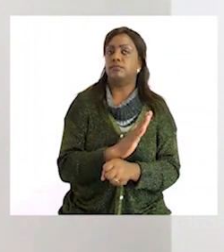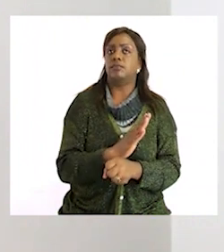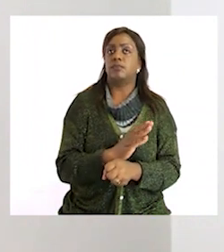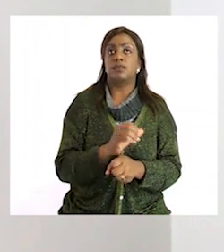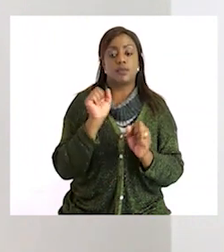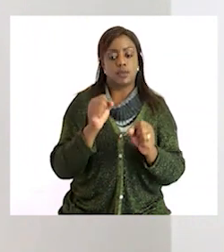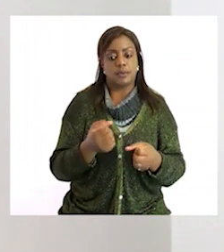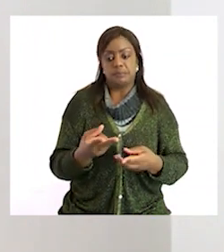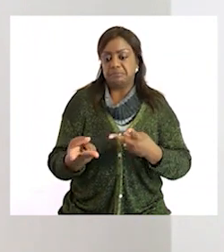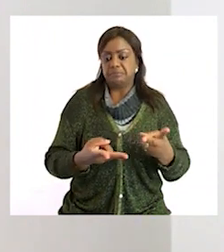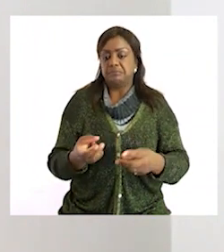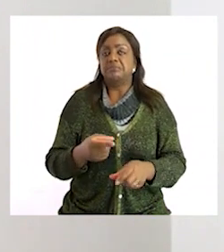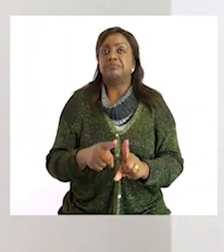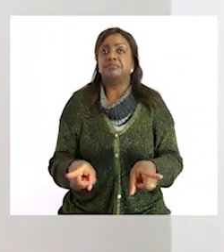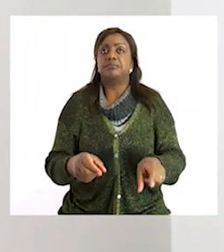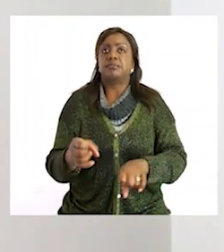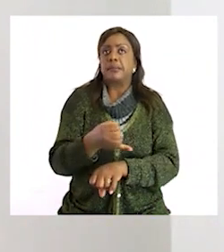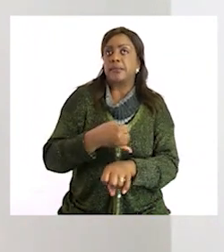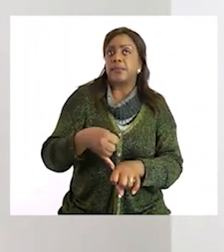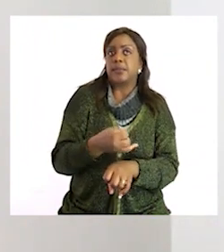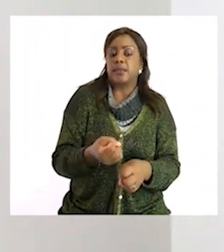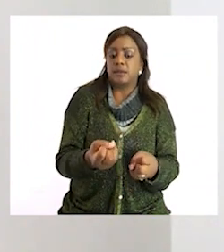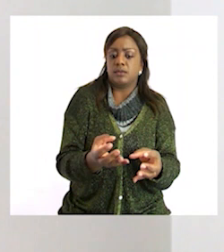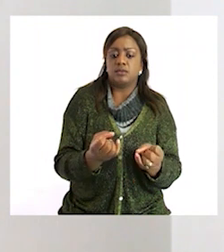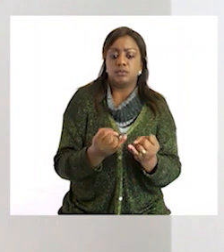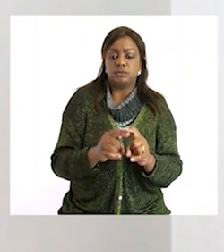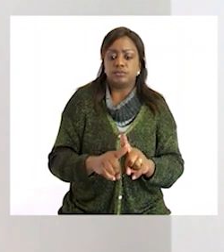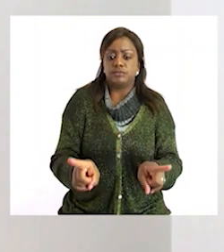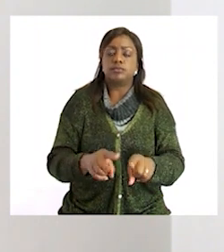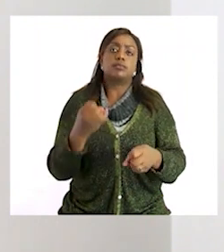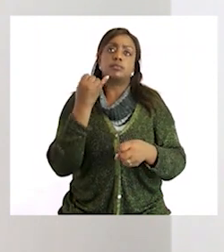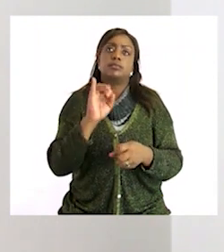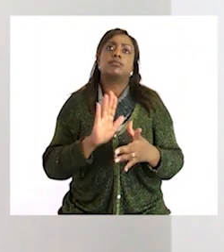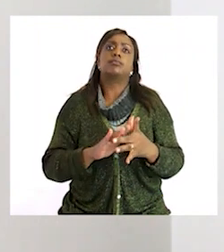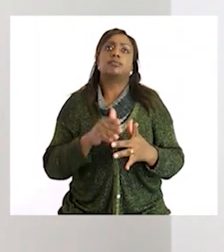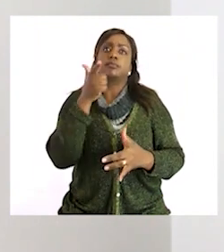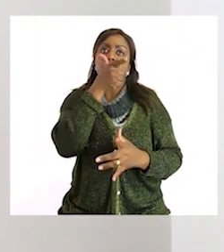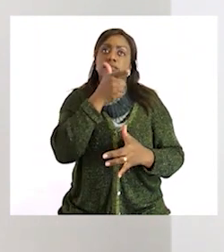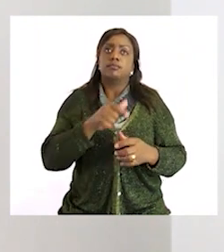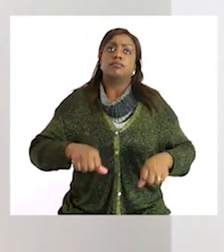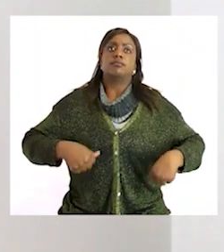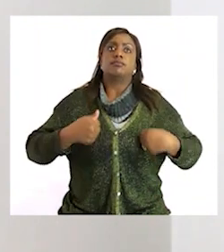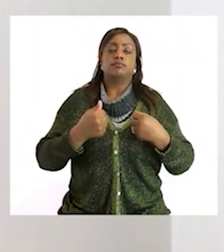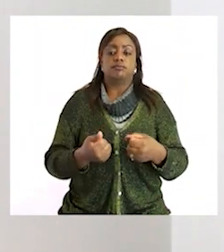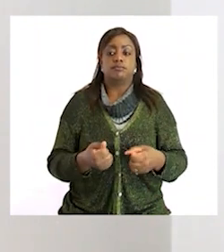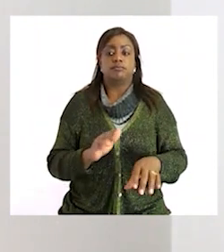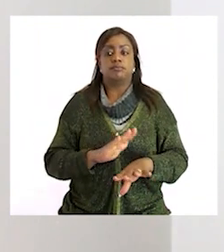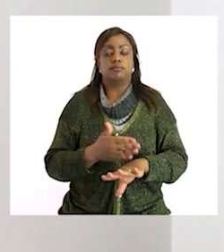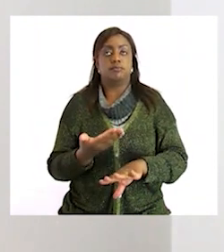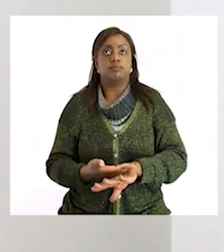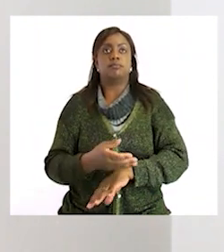visit different places that can offer you with good quality information. These places, we call them the sources of